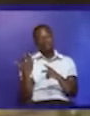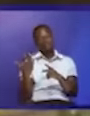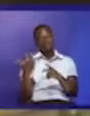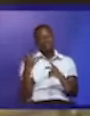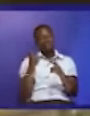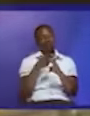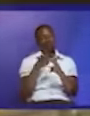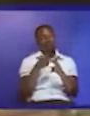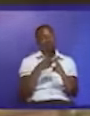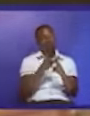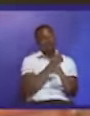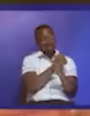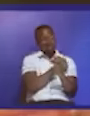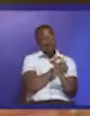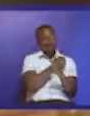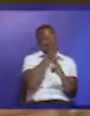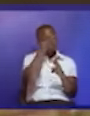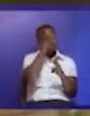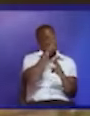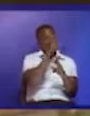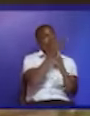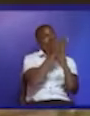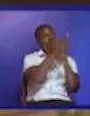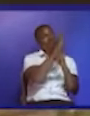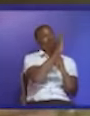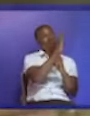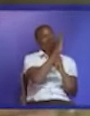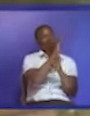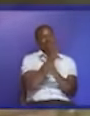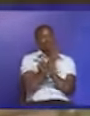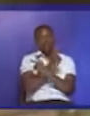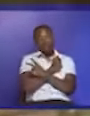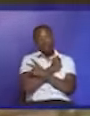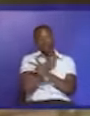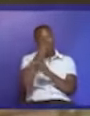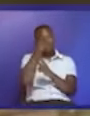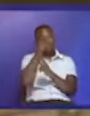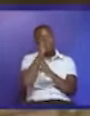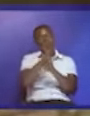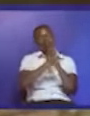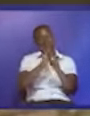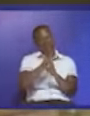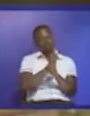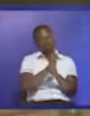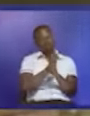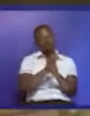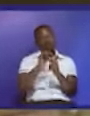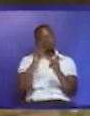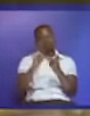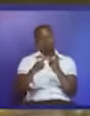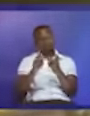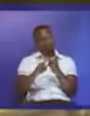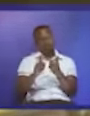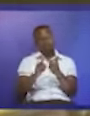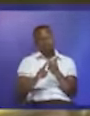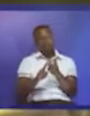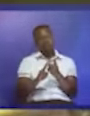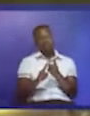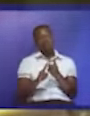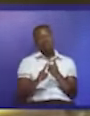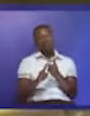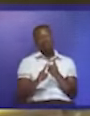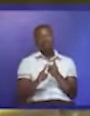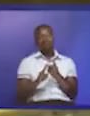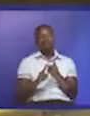your love for God and for people. Number two,